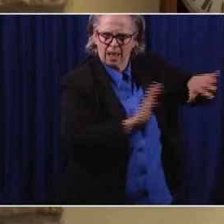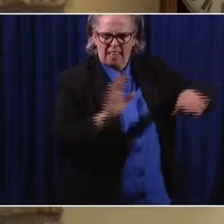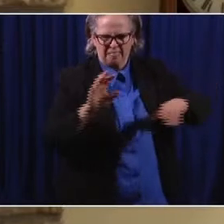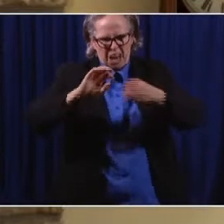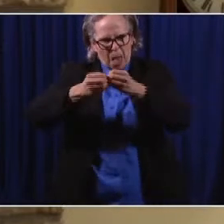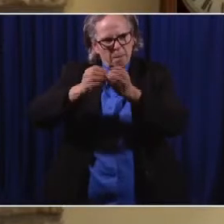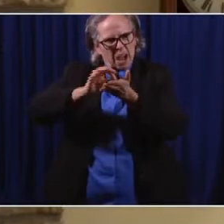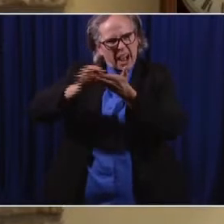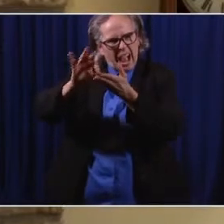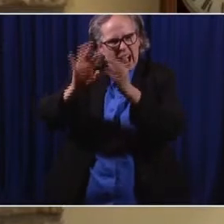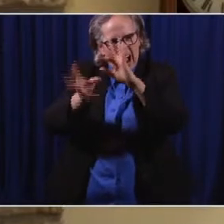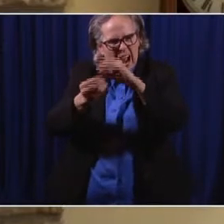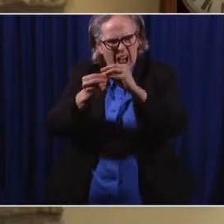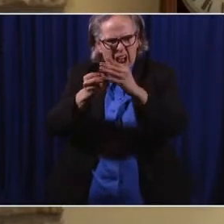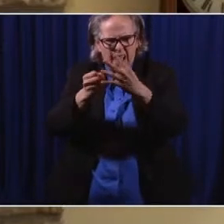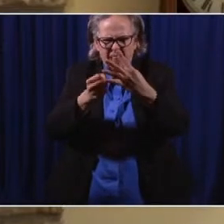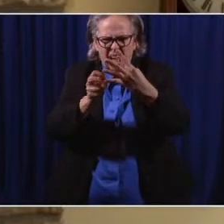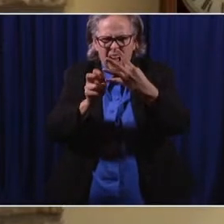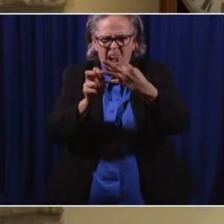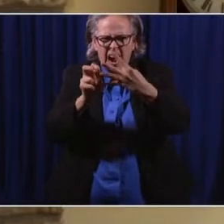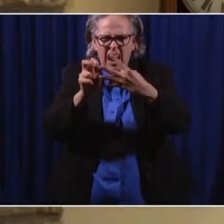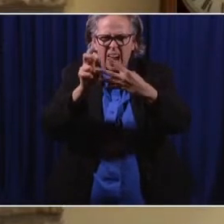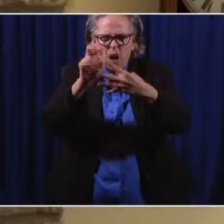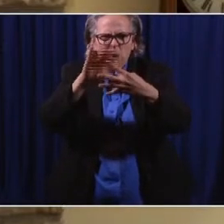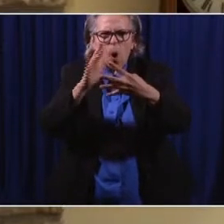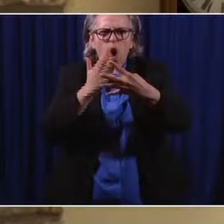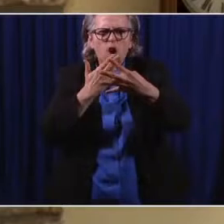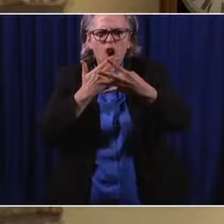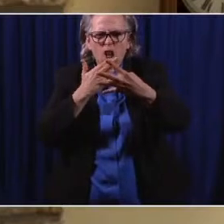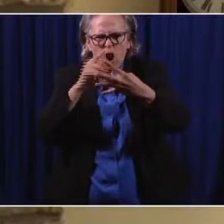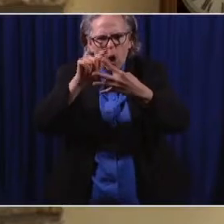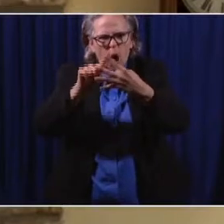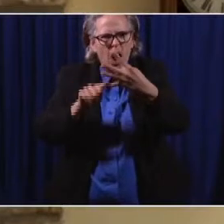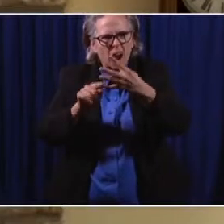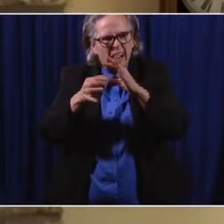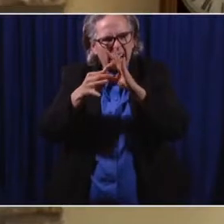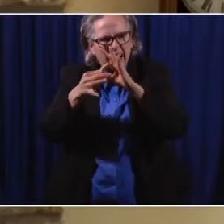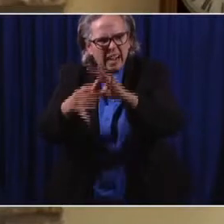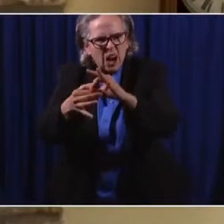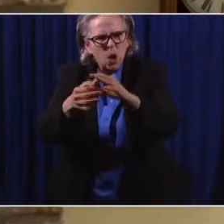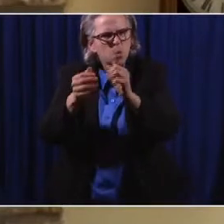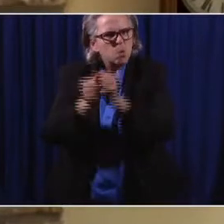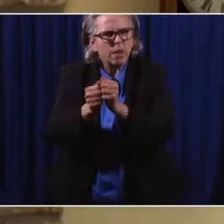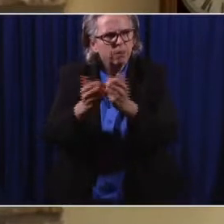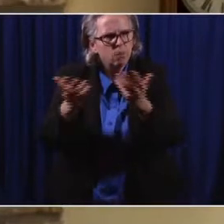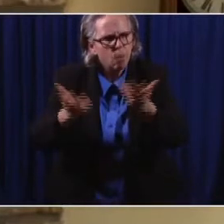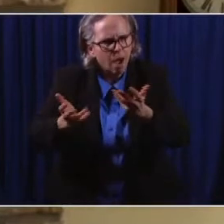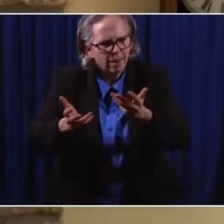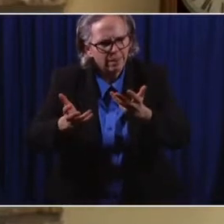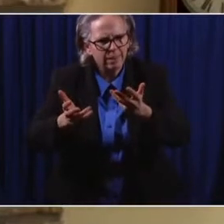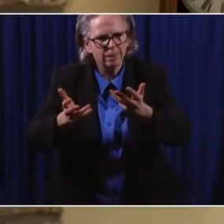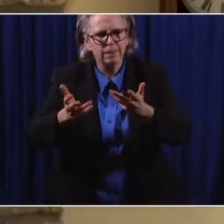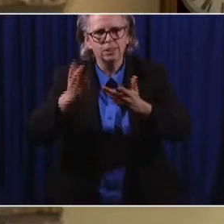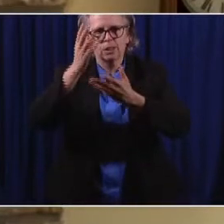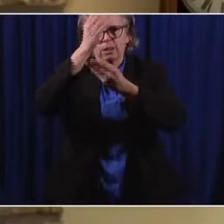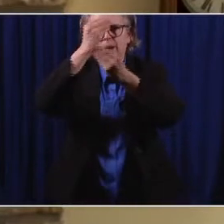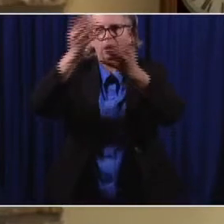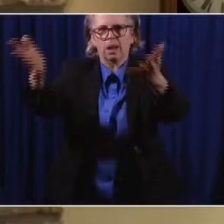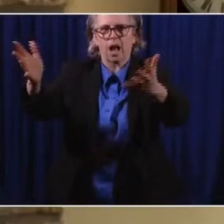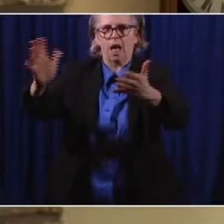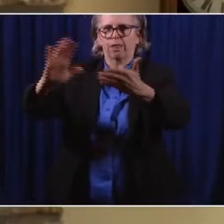these color codes are really to inform people of the nature of a